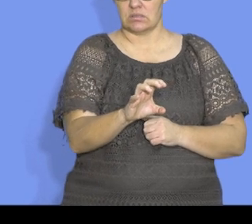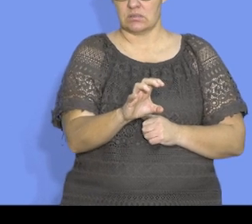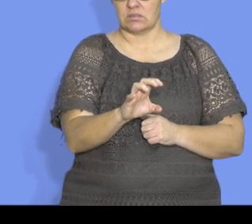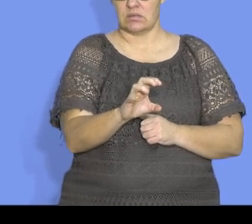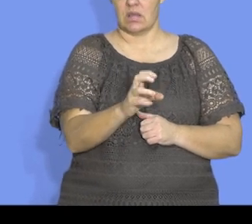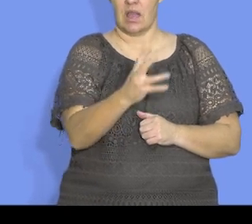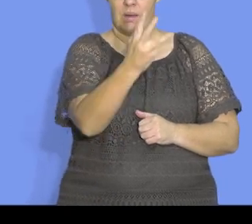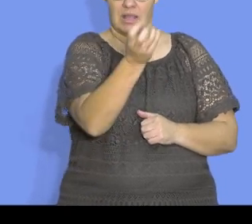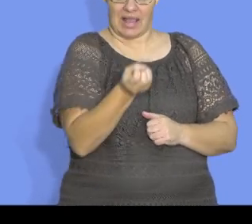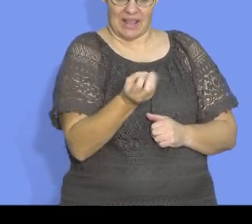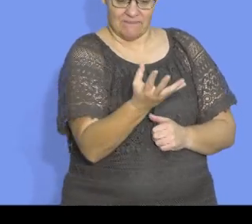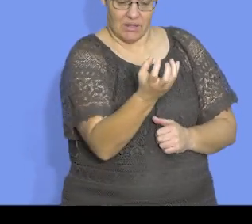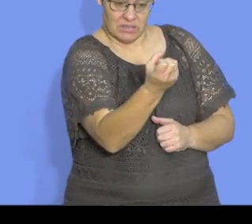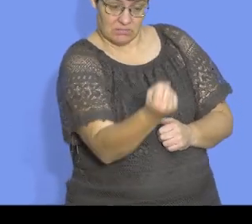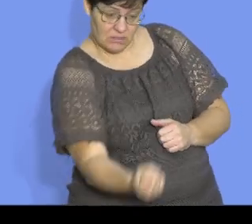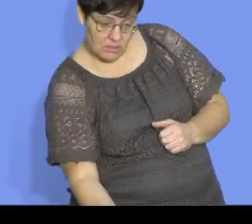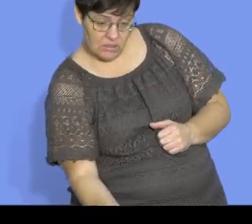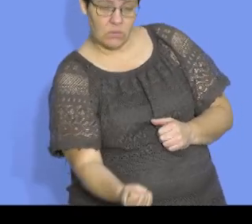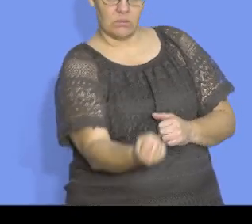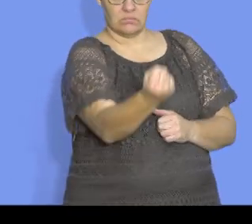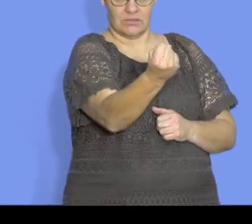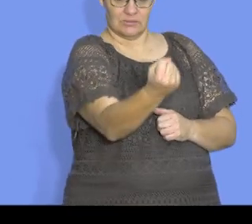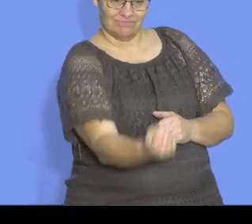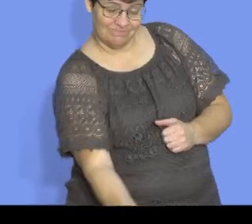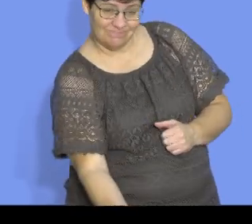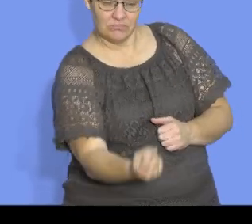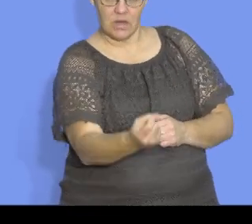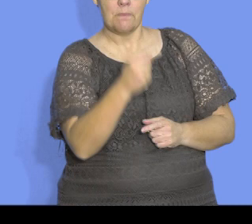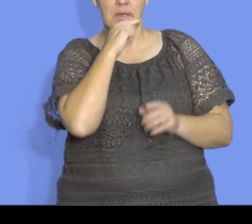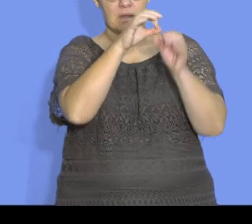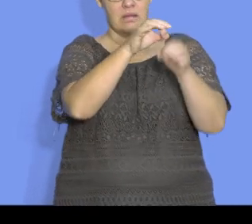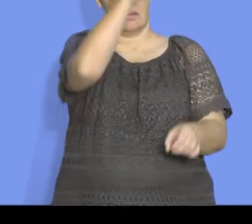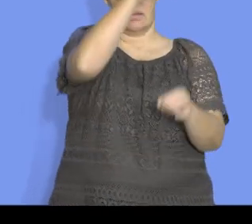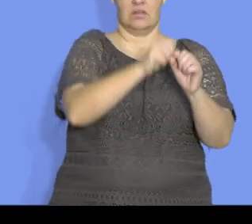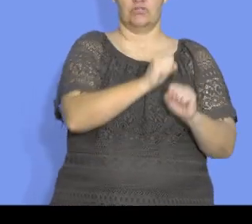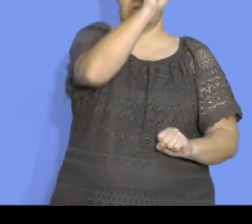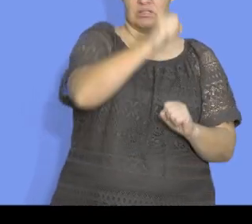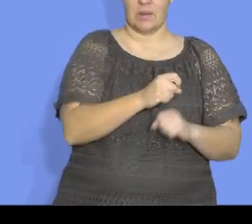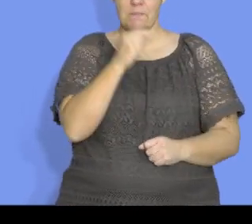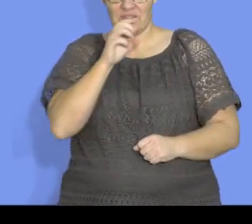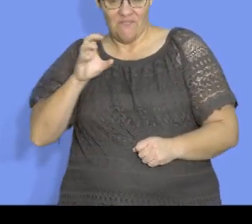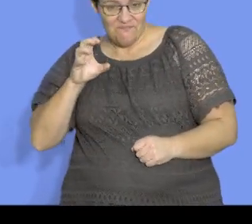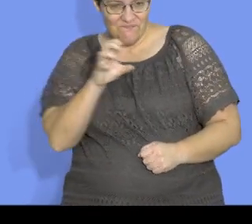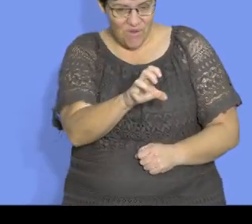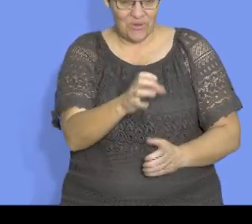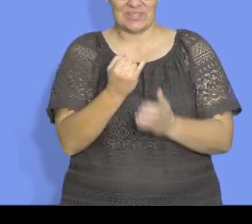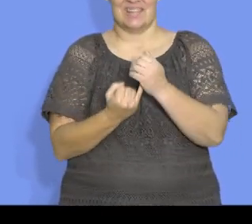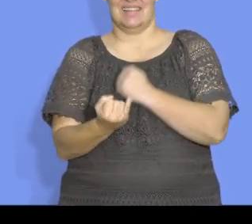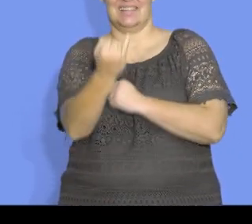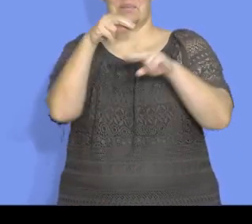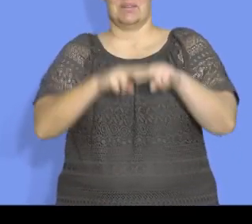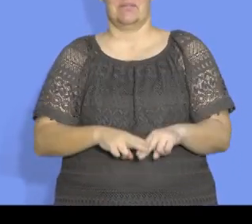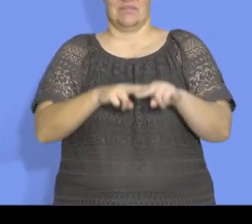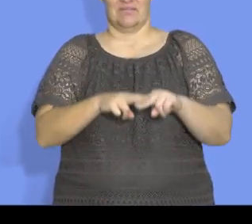it caused the spring to stretch. So that tells me that the force is actually the